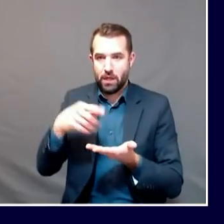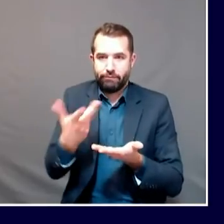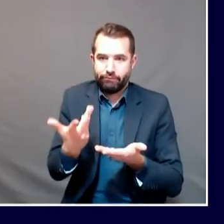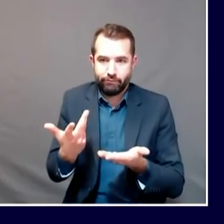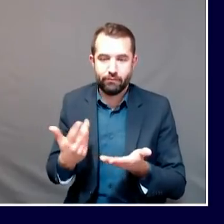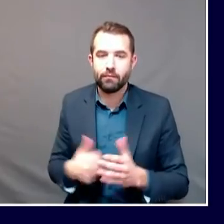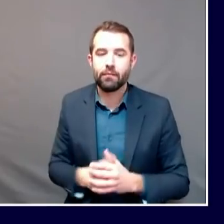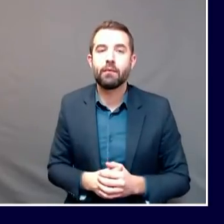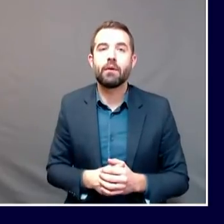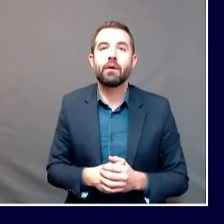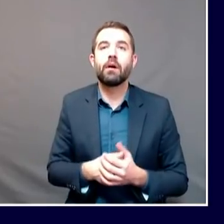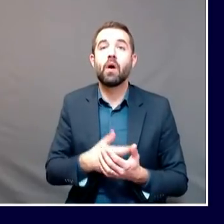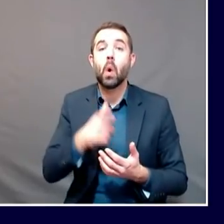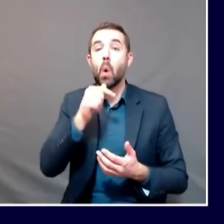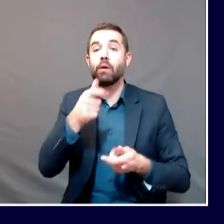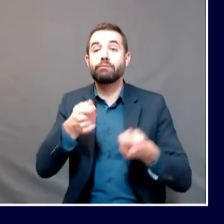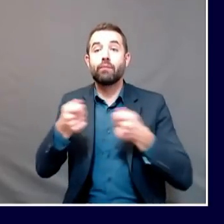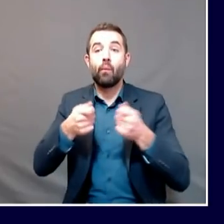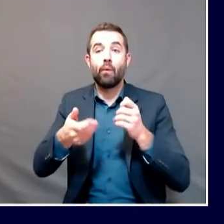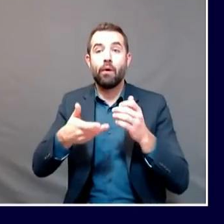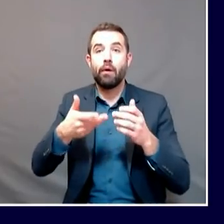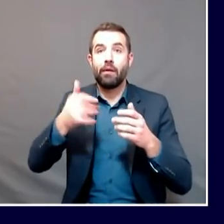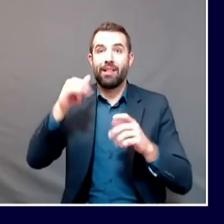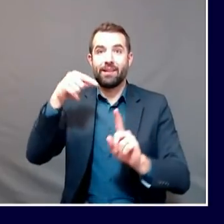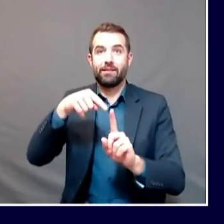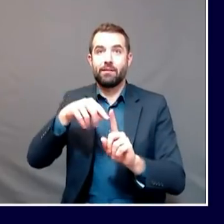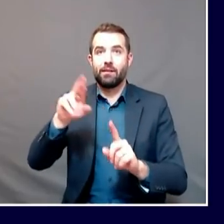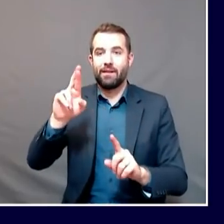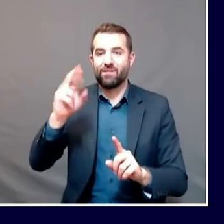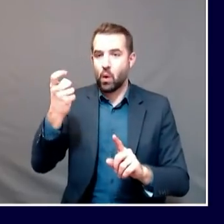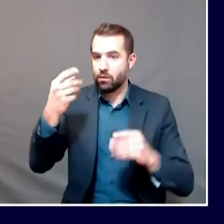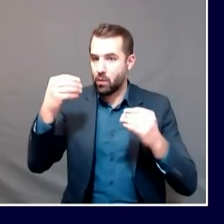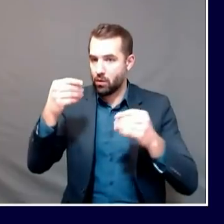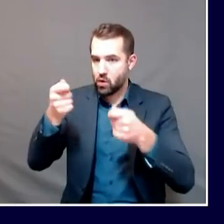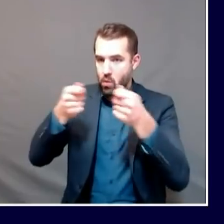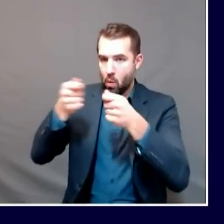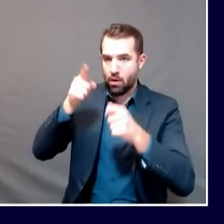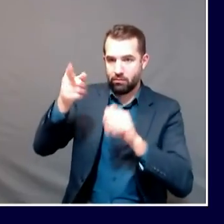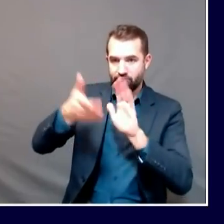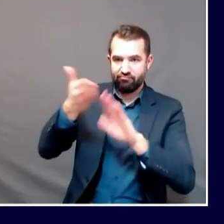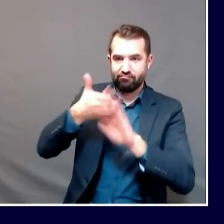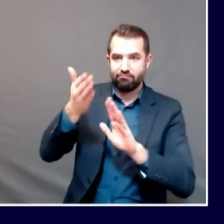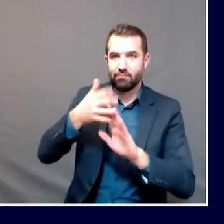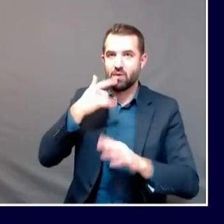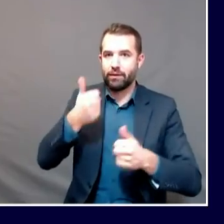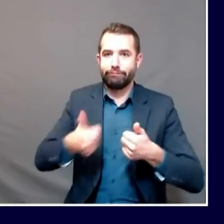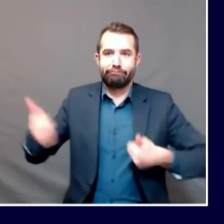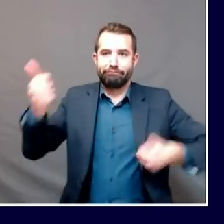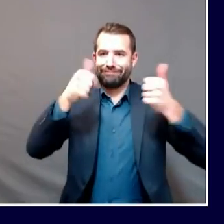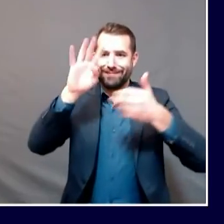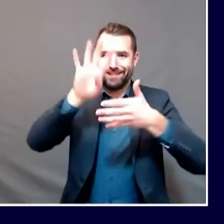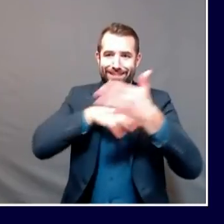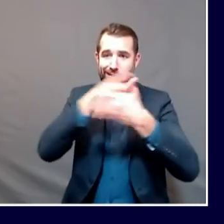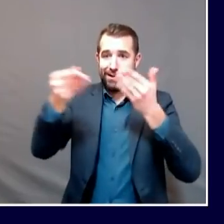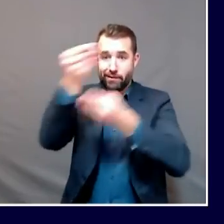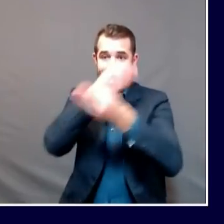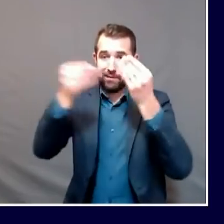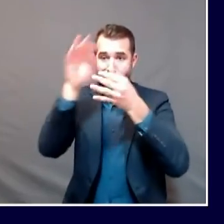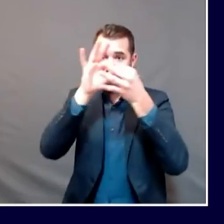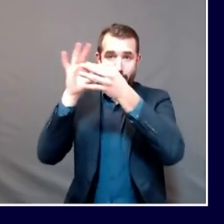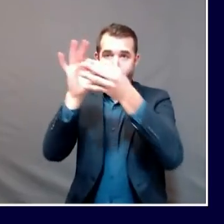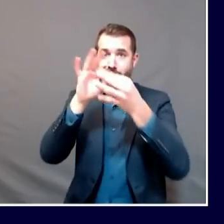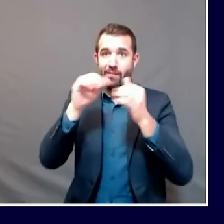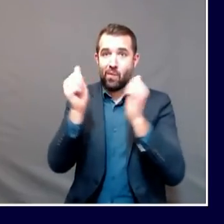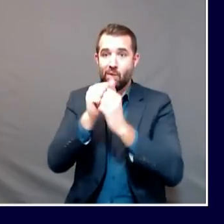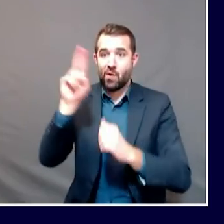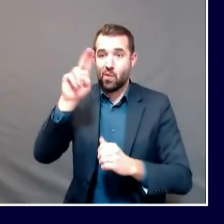of communication with the pharmacies about when those different facilities will be have scheduled vaccine